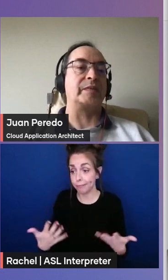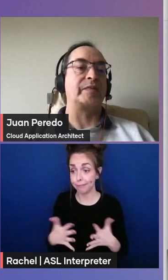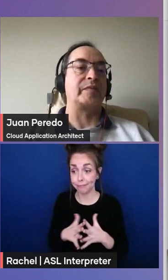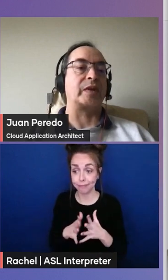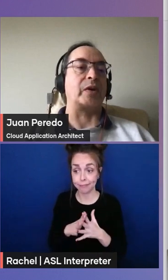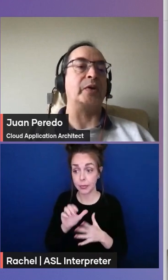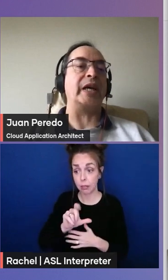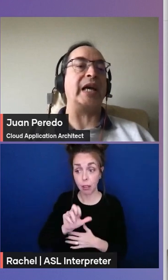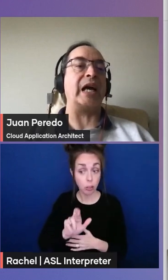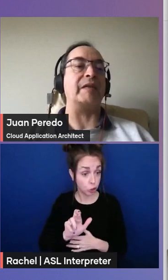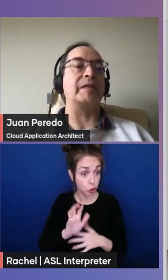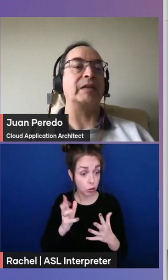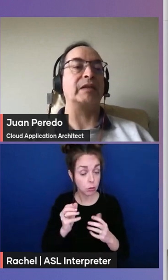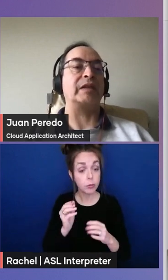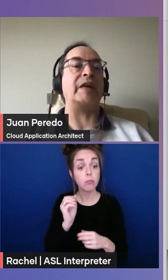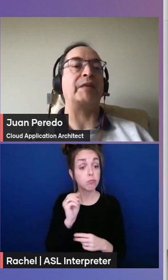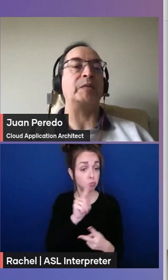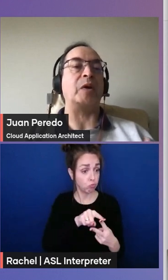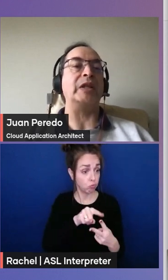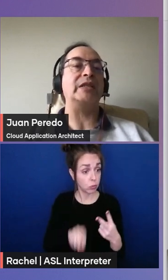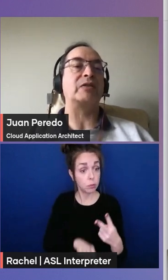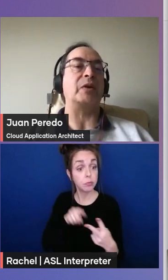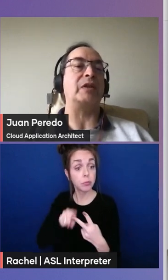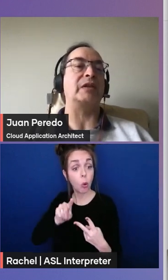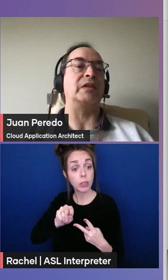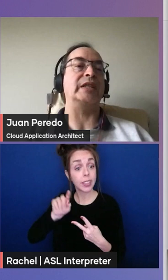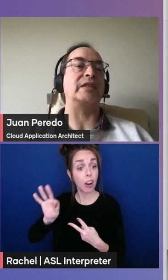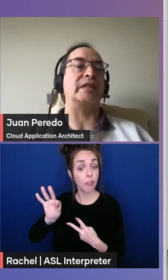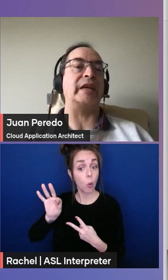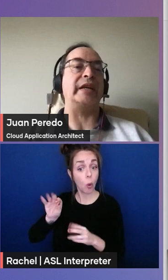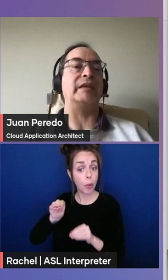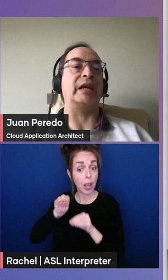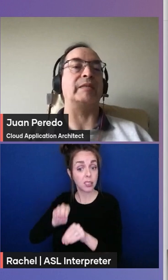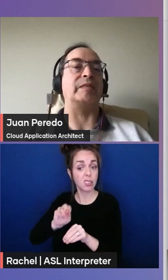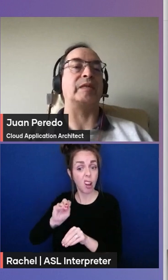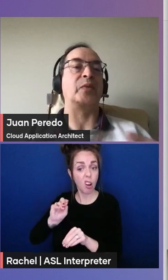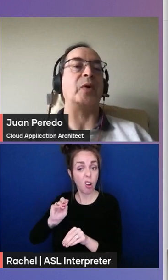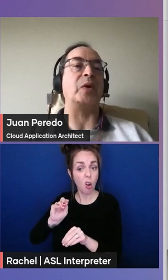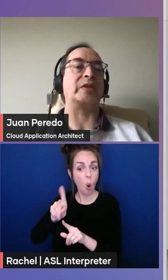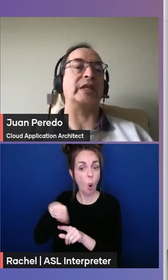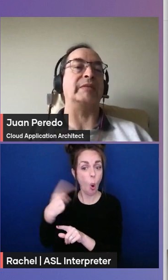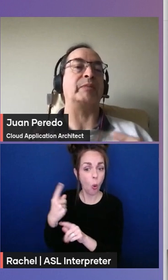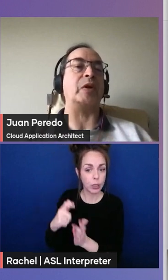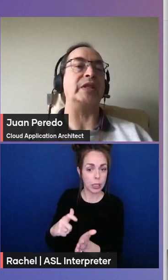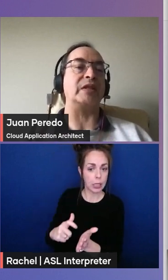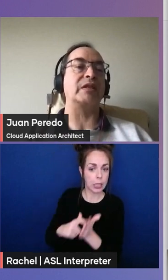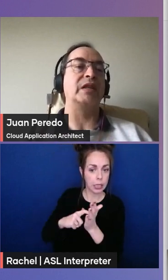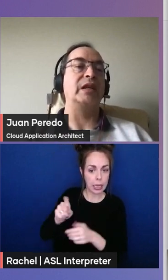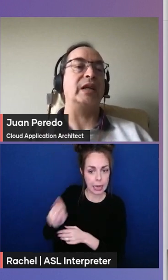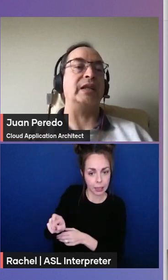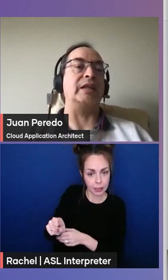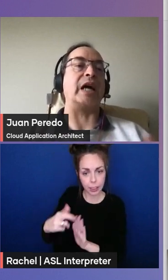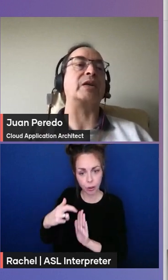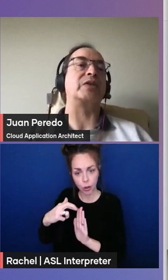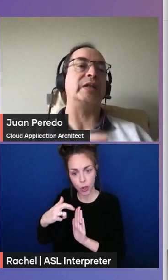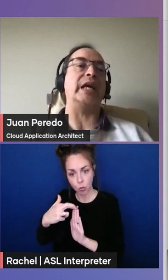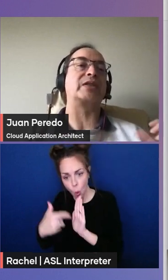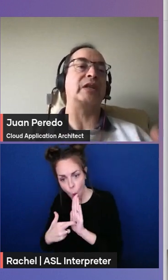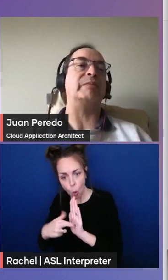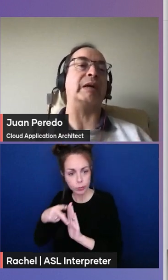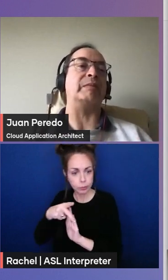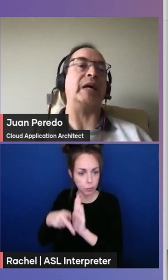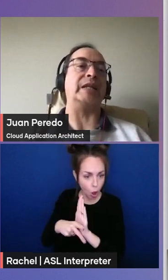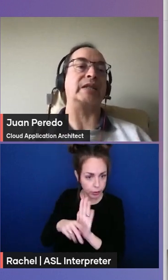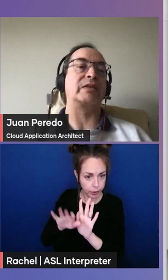cluster. Or you can have Terraform only install the necessary roles and policies, and then Argo CD